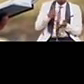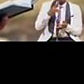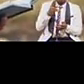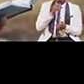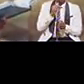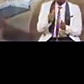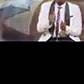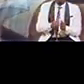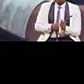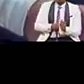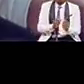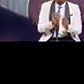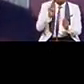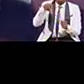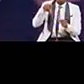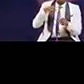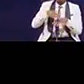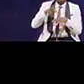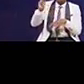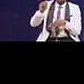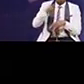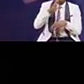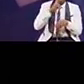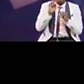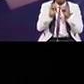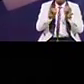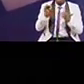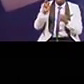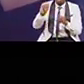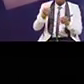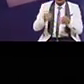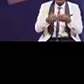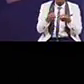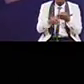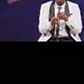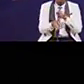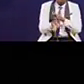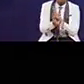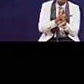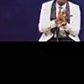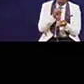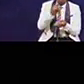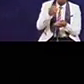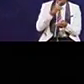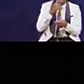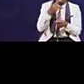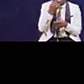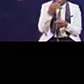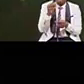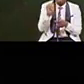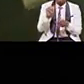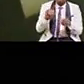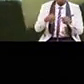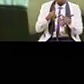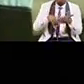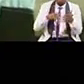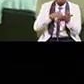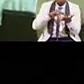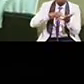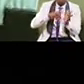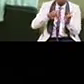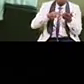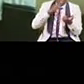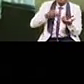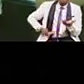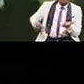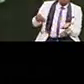them repentance. You're teaching them, you're evangelizing them. You're telling them what it means to be born again.